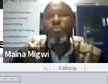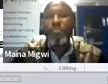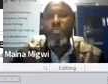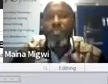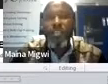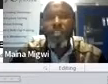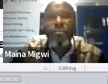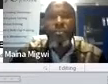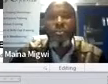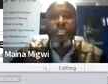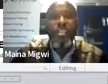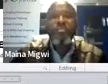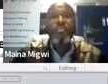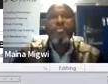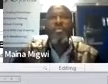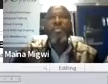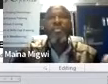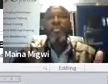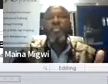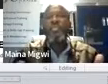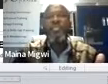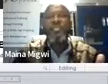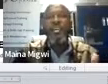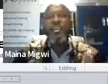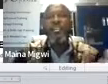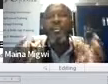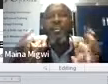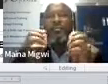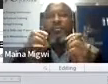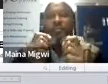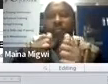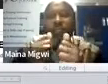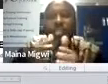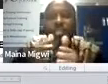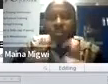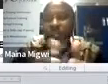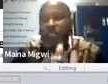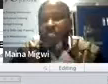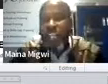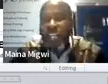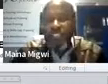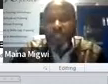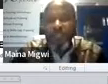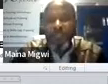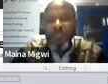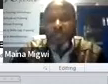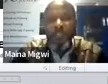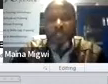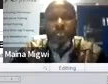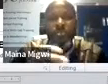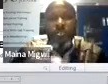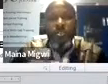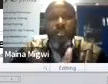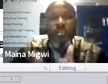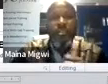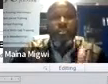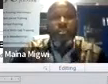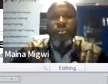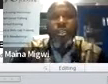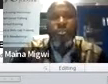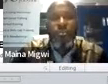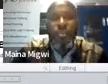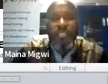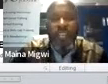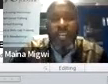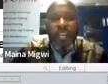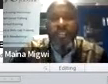who in all terms is a private judge. So you